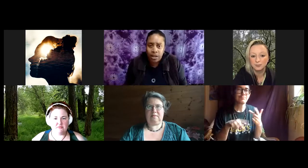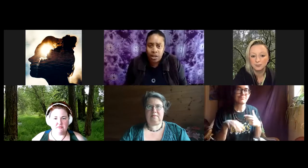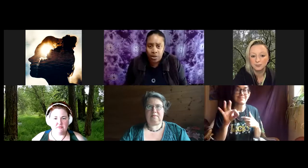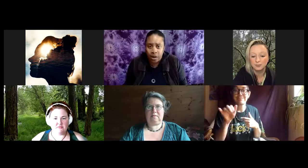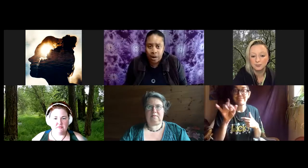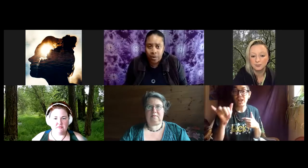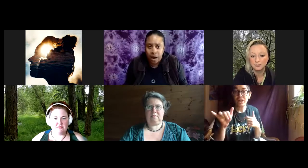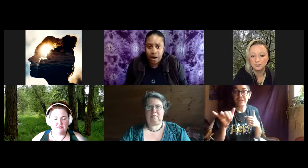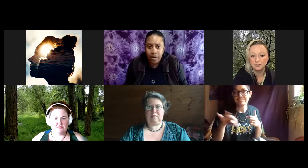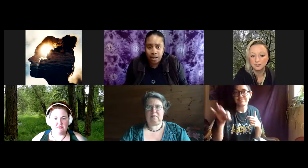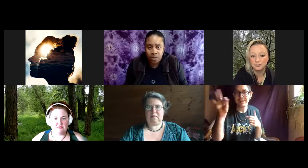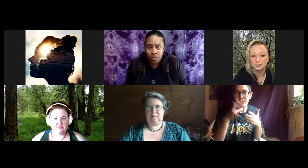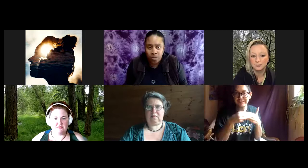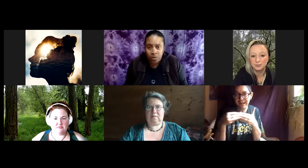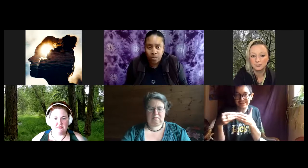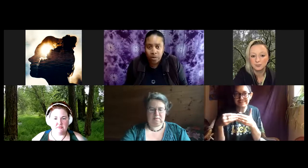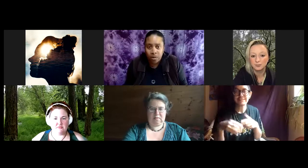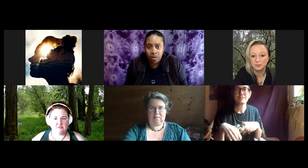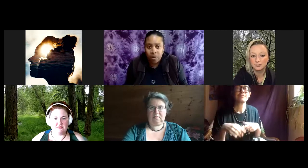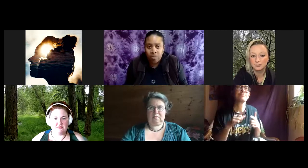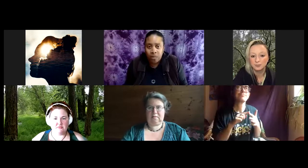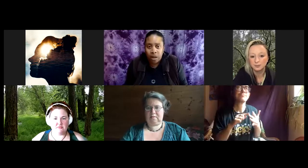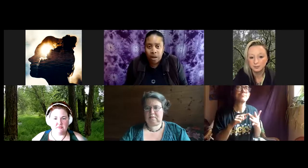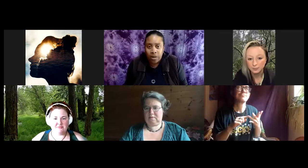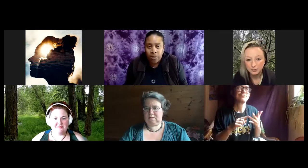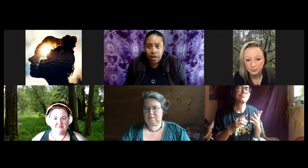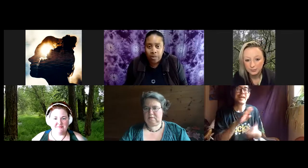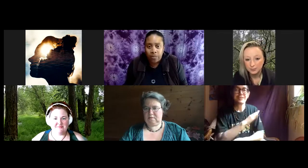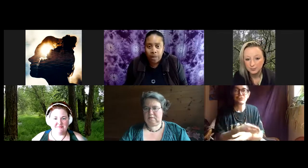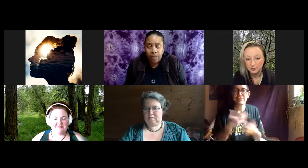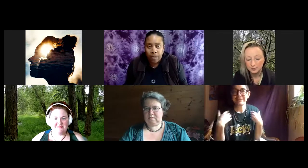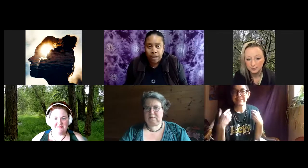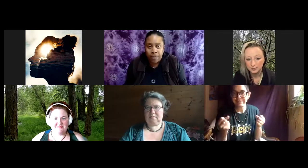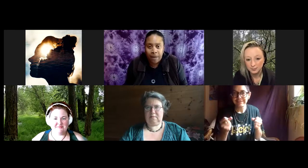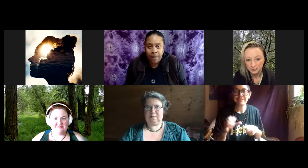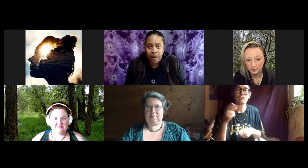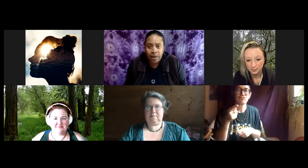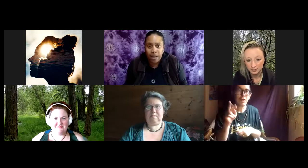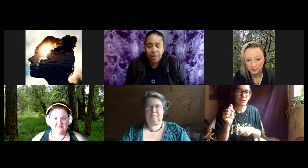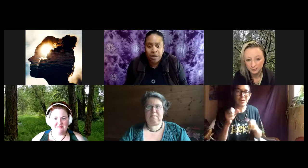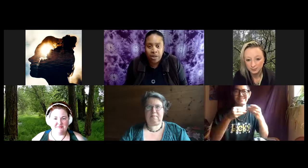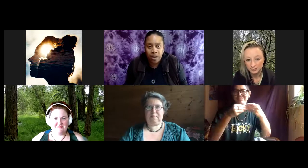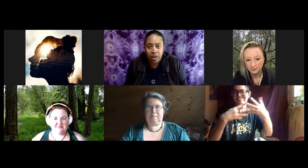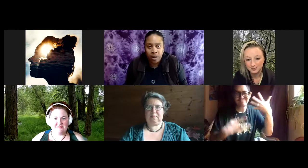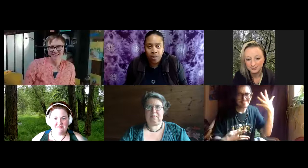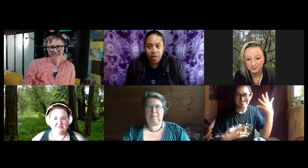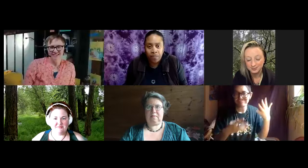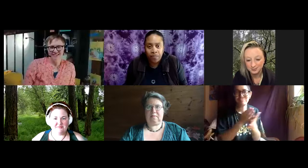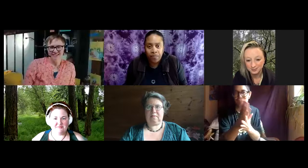I tend to use tarot cards. I use runes. I'm led by fairies. I'm an energy